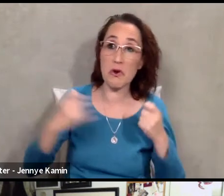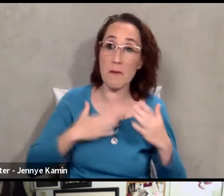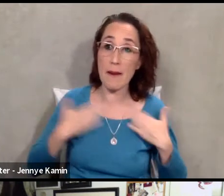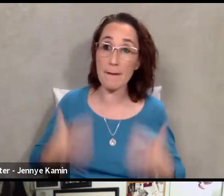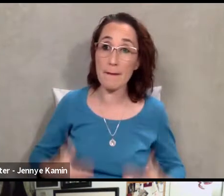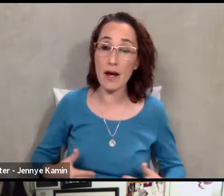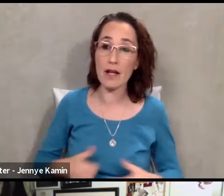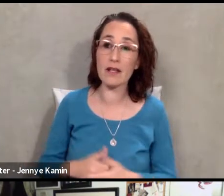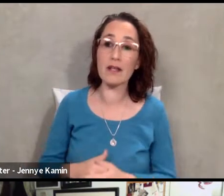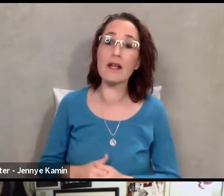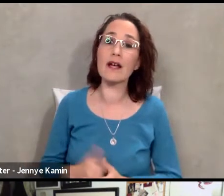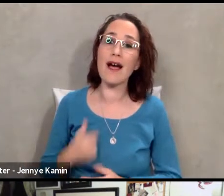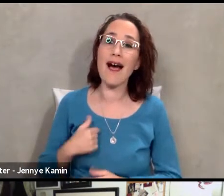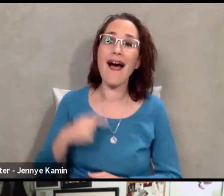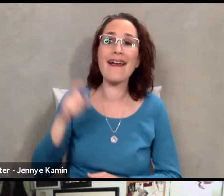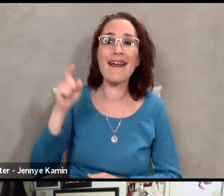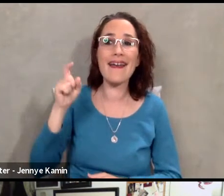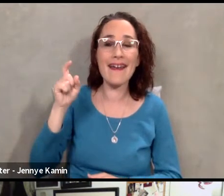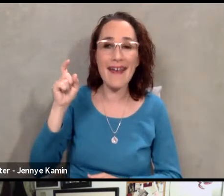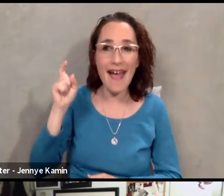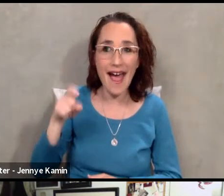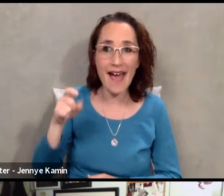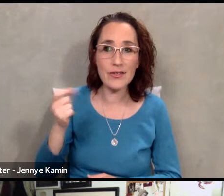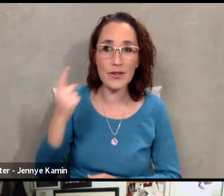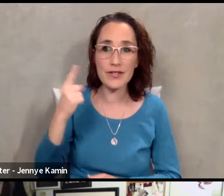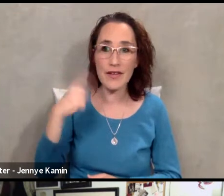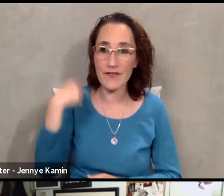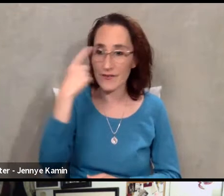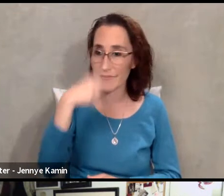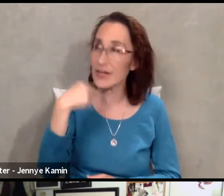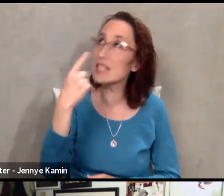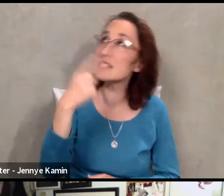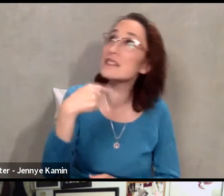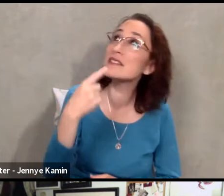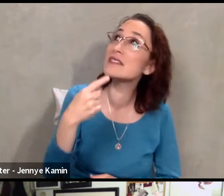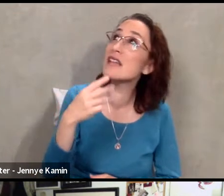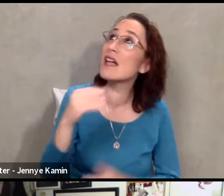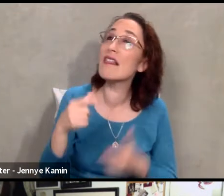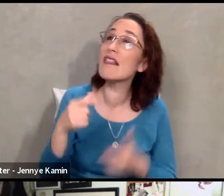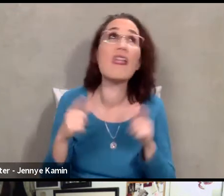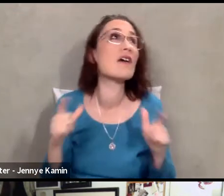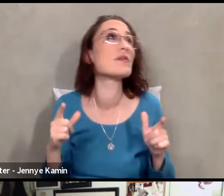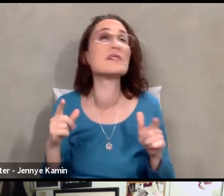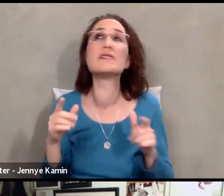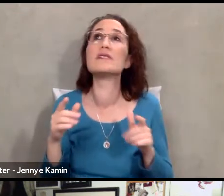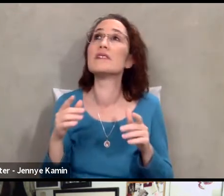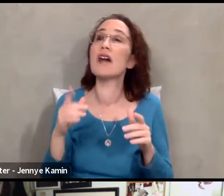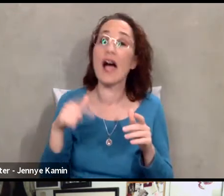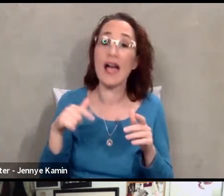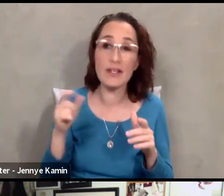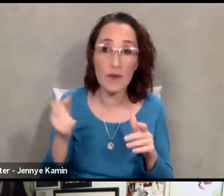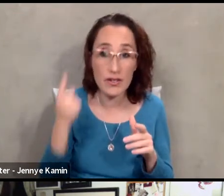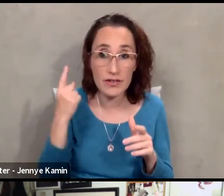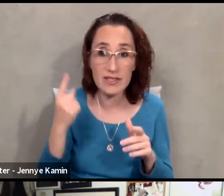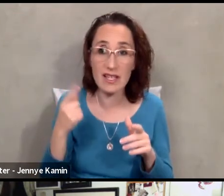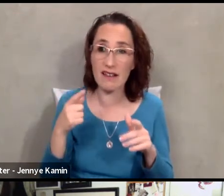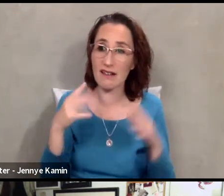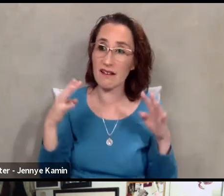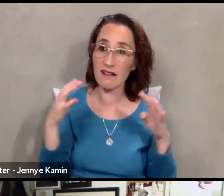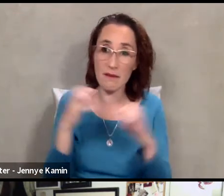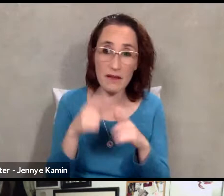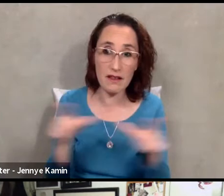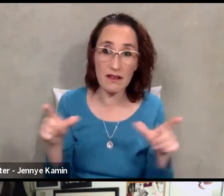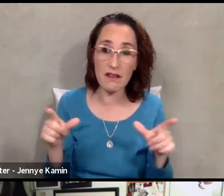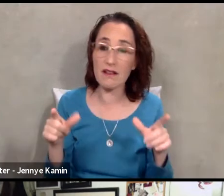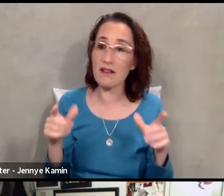to understand faces and I had to understand language and I had to understand just